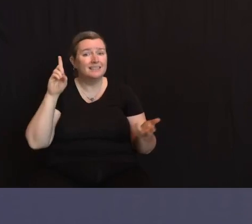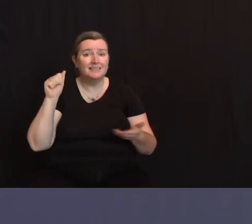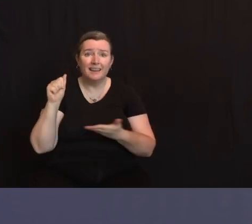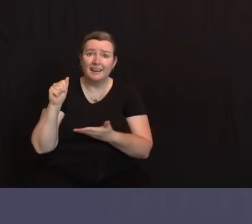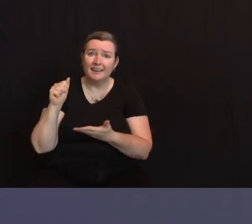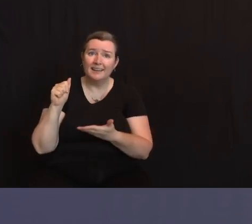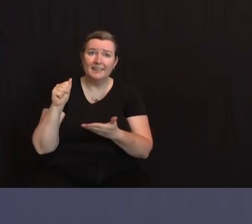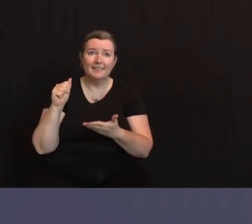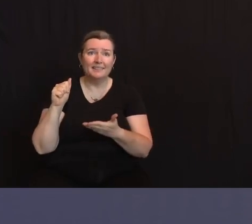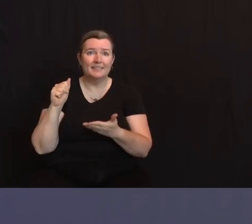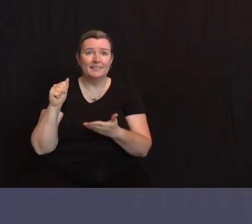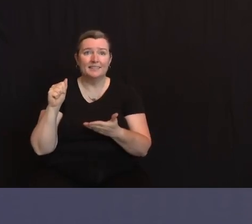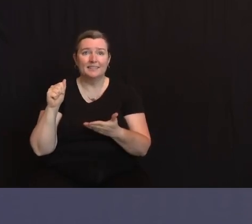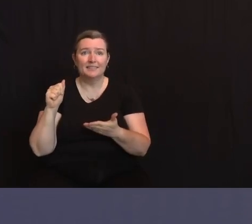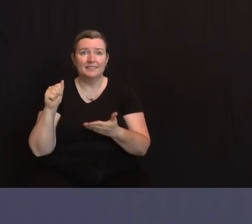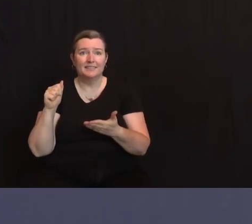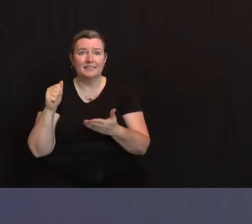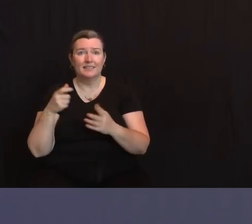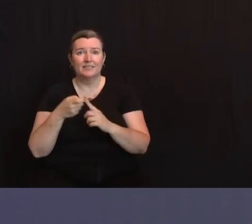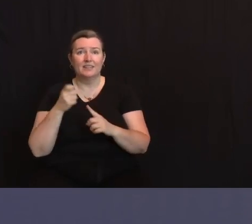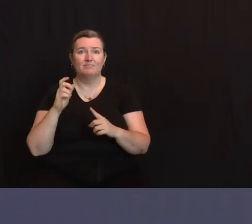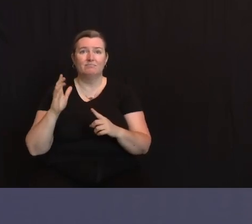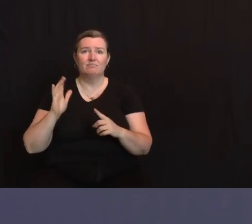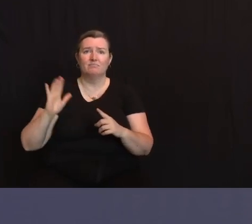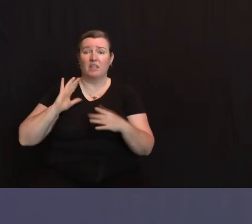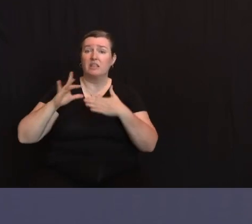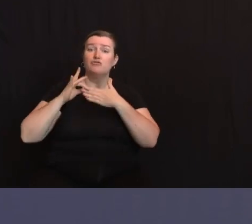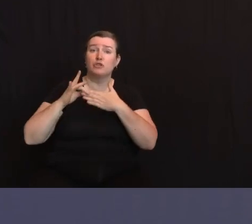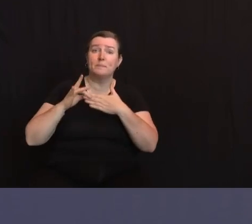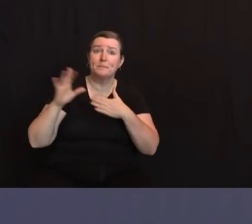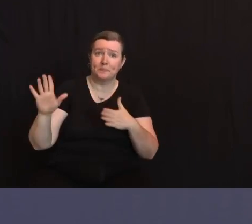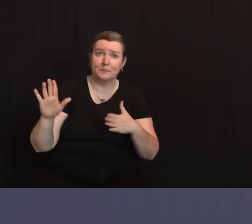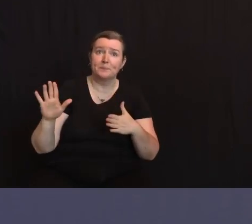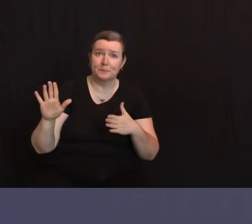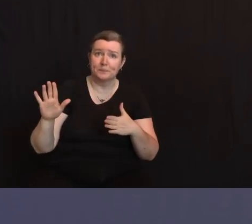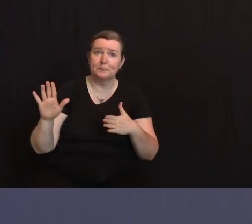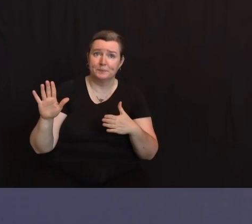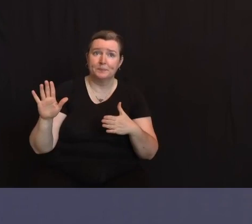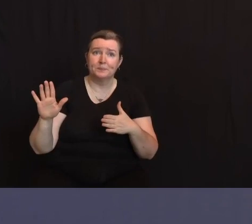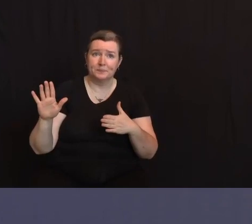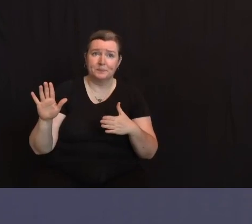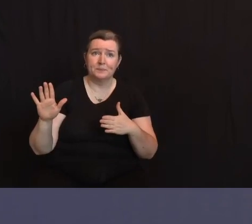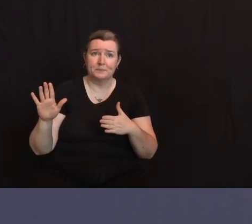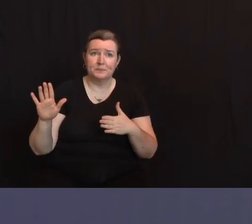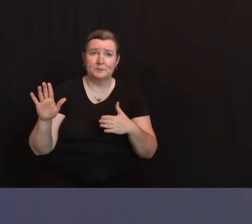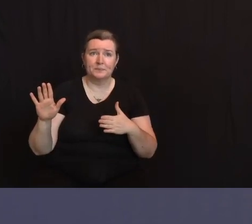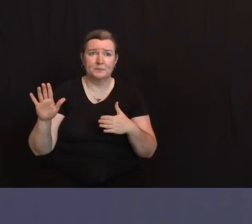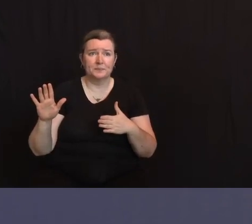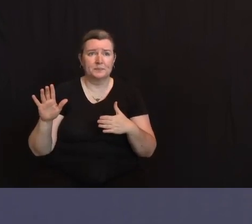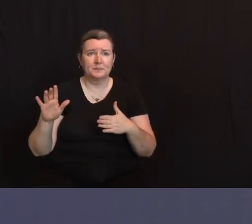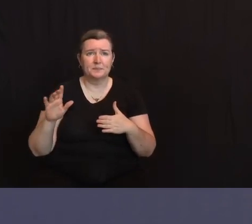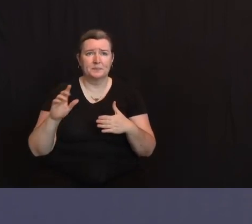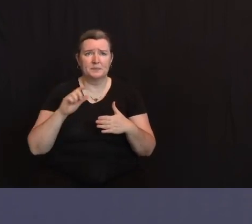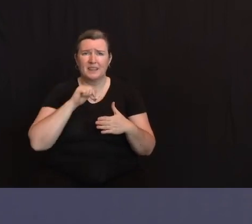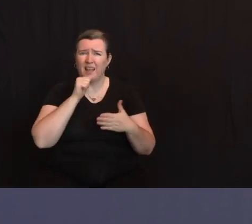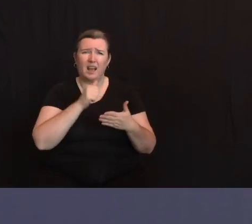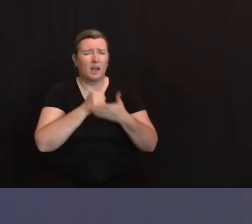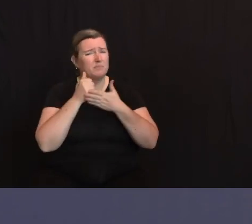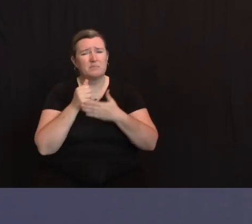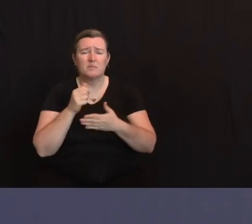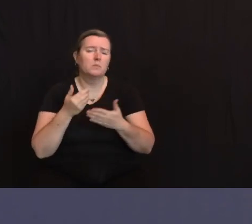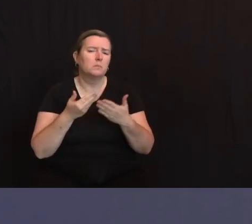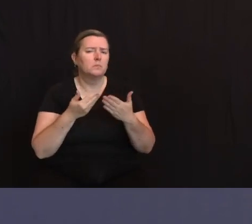for the benefit of special interests at the expense of small businesses, especially how public sector workers were